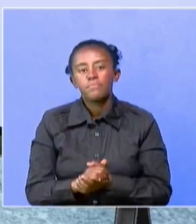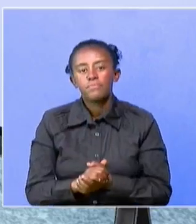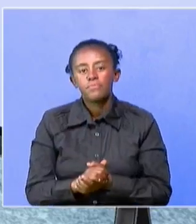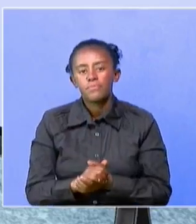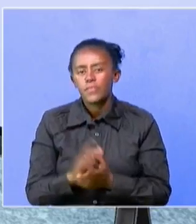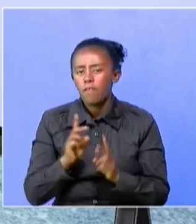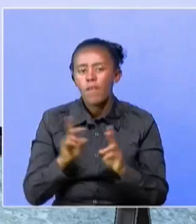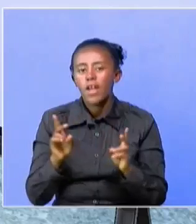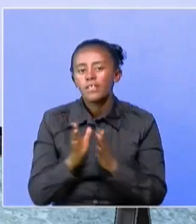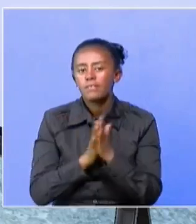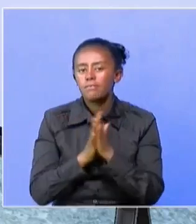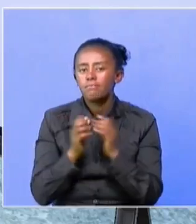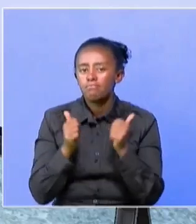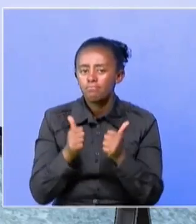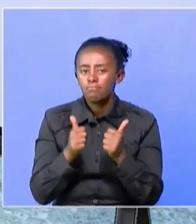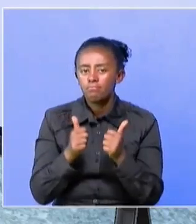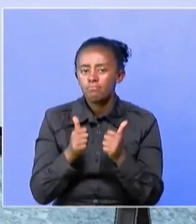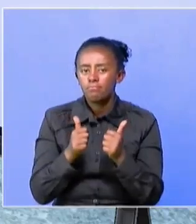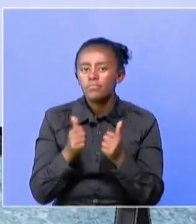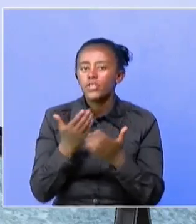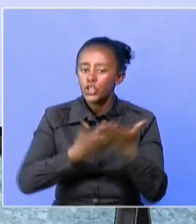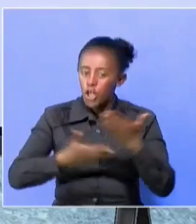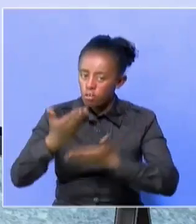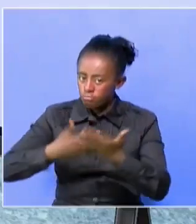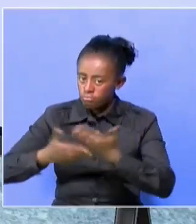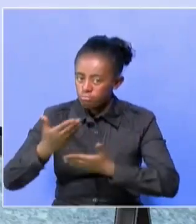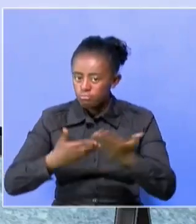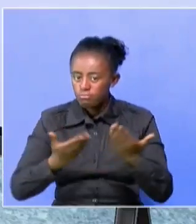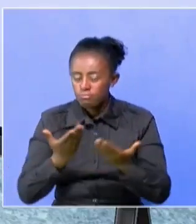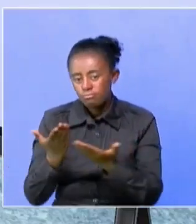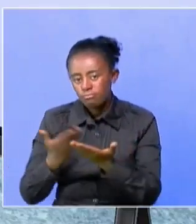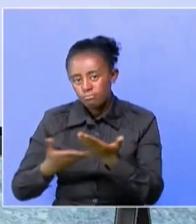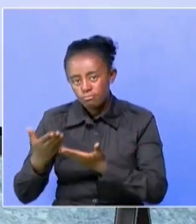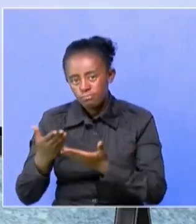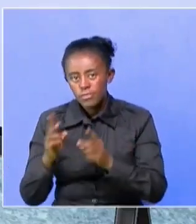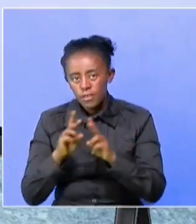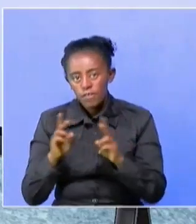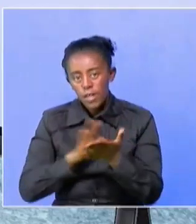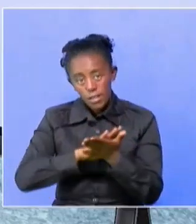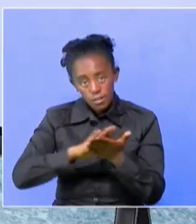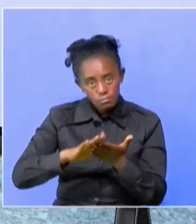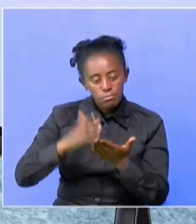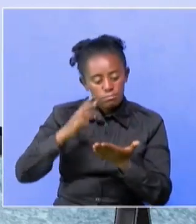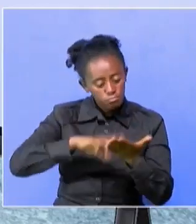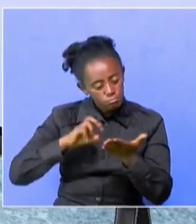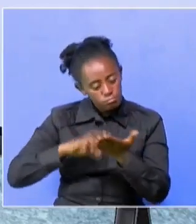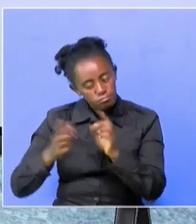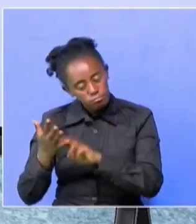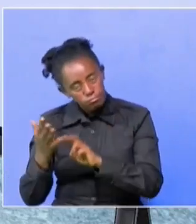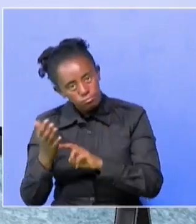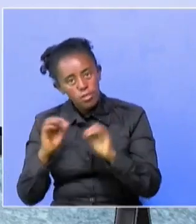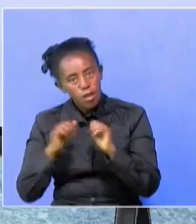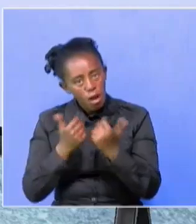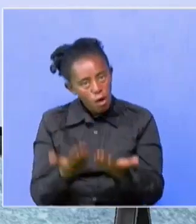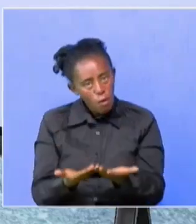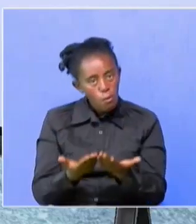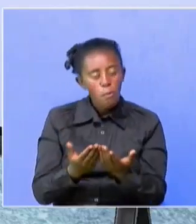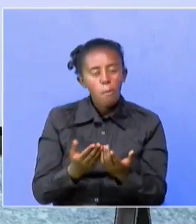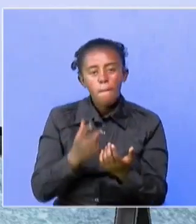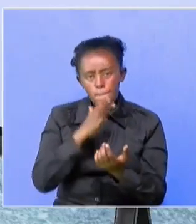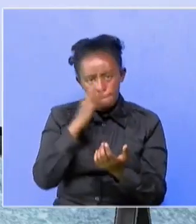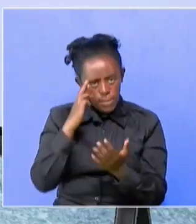Very interesting. Yeah, share to each other. Very nice. Read to each other. How? Be